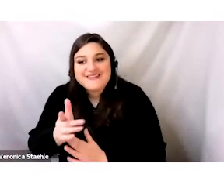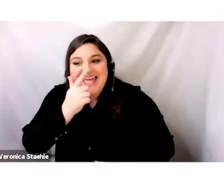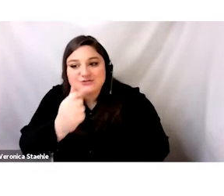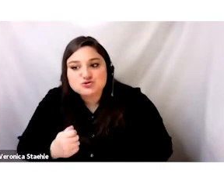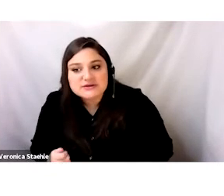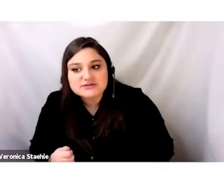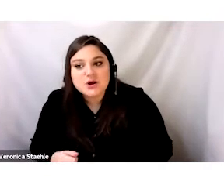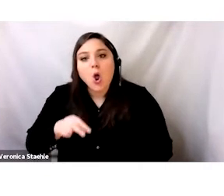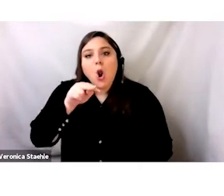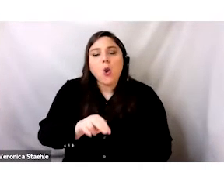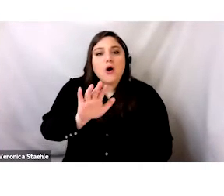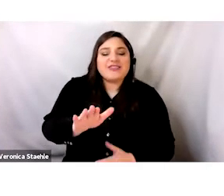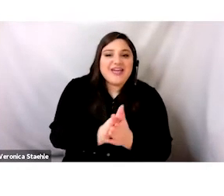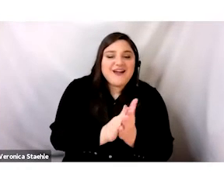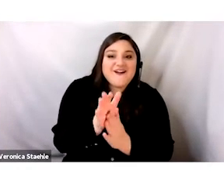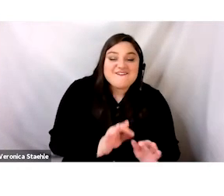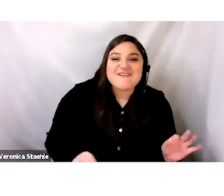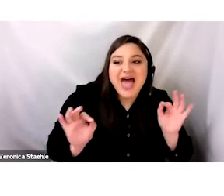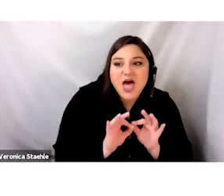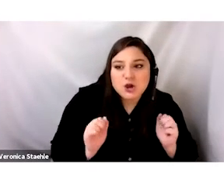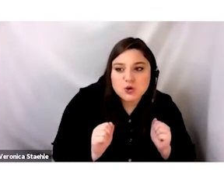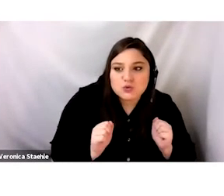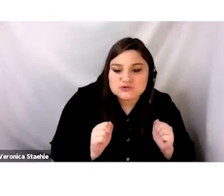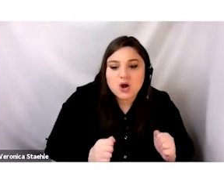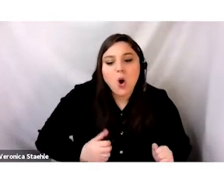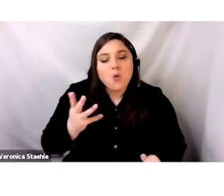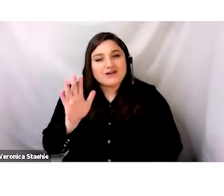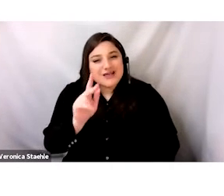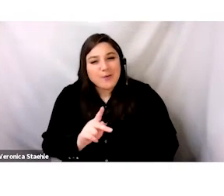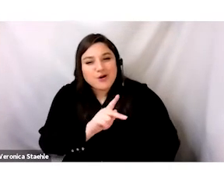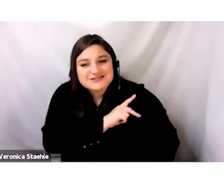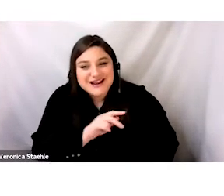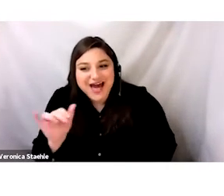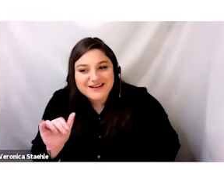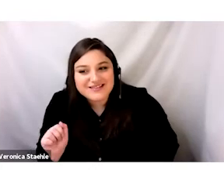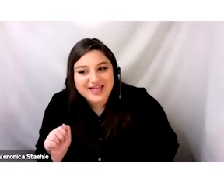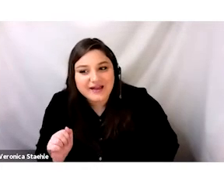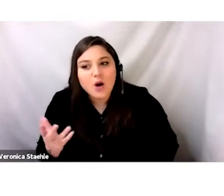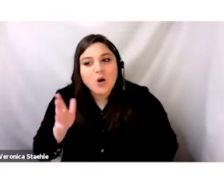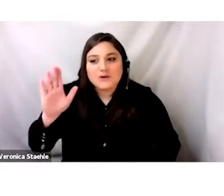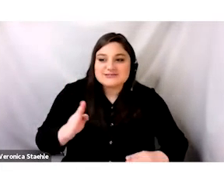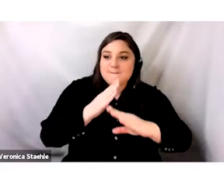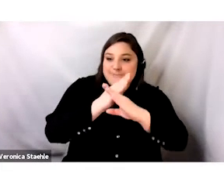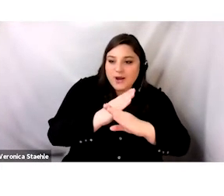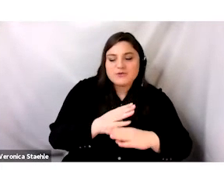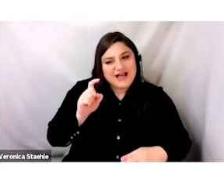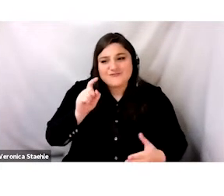like what are some of the barriers they're navigating? All of that goes into defining the audience of focus.